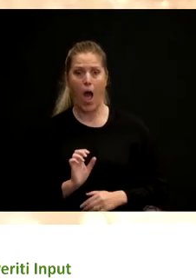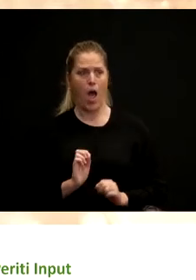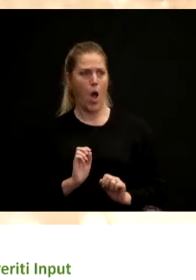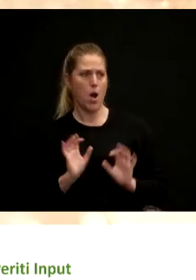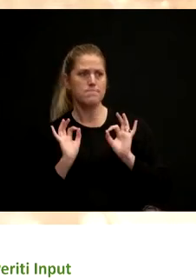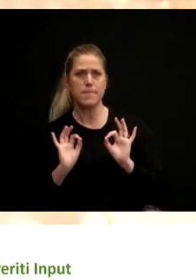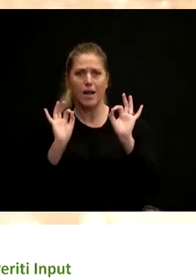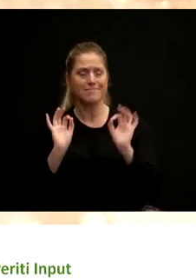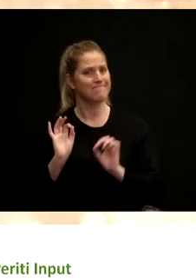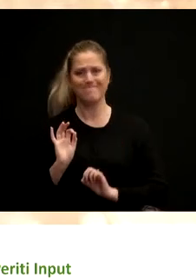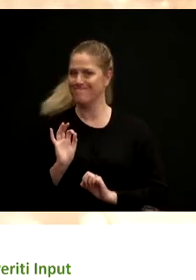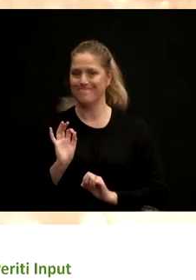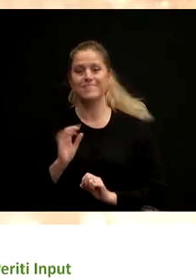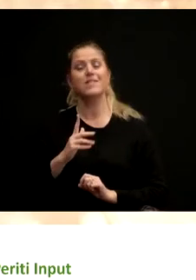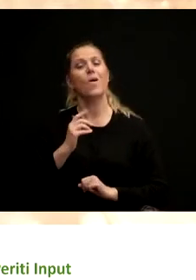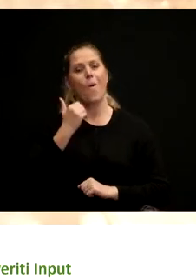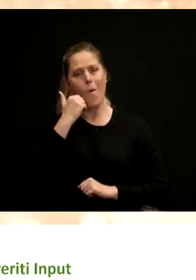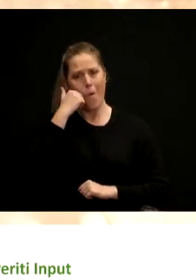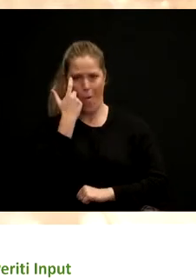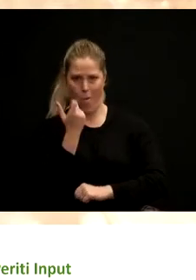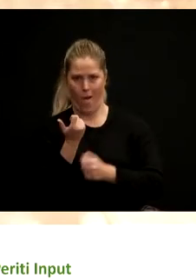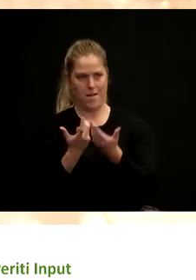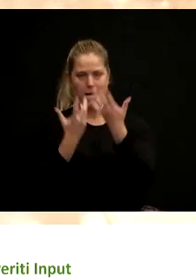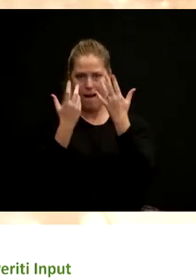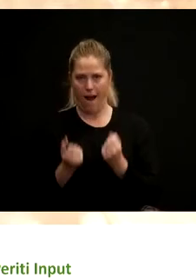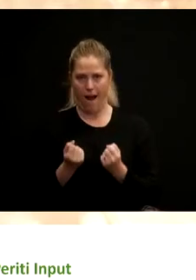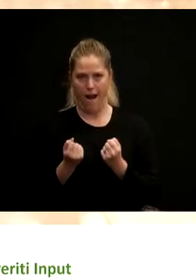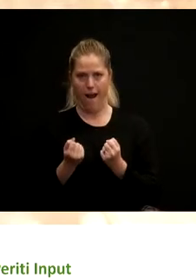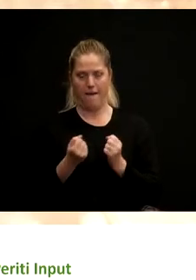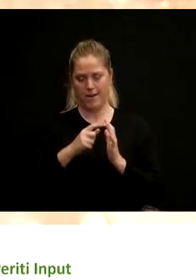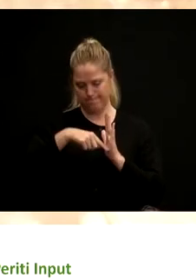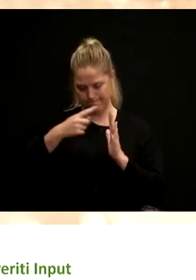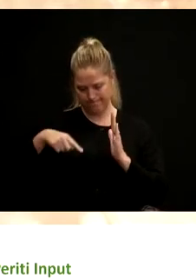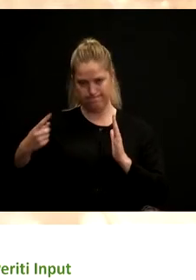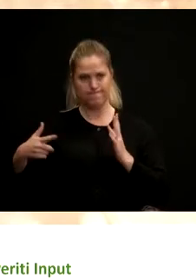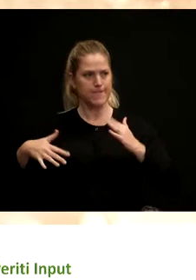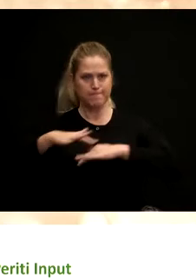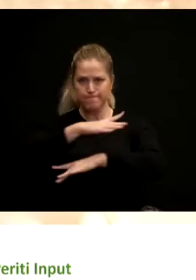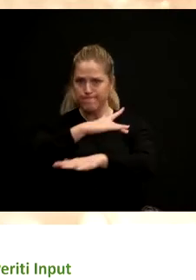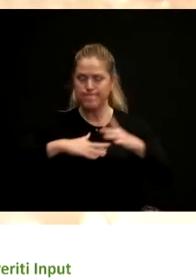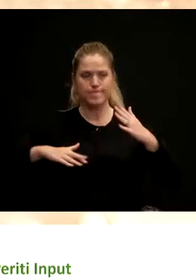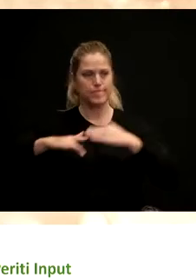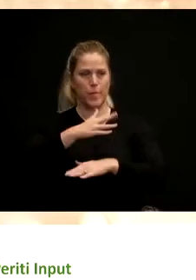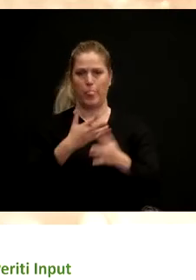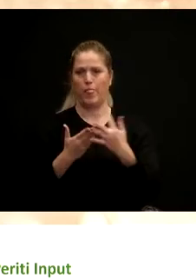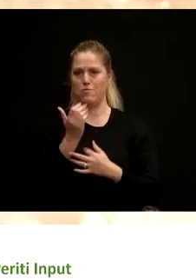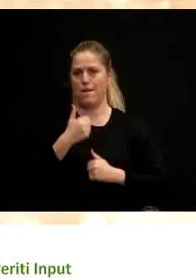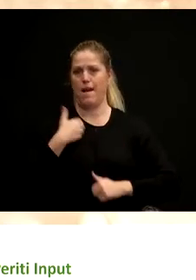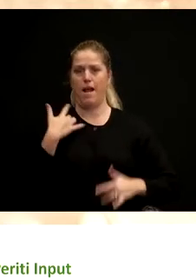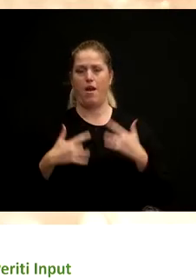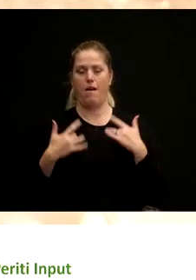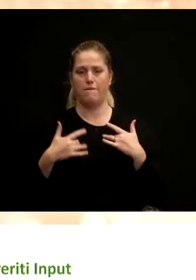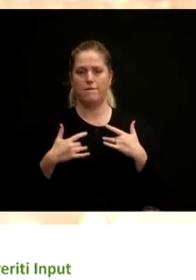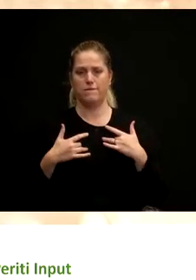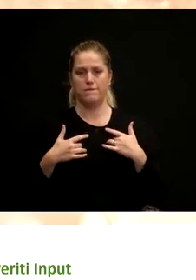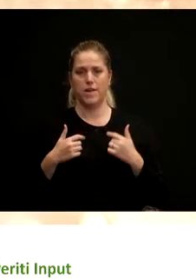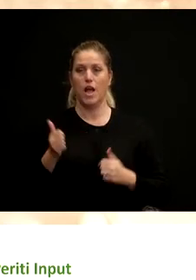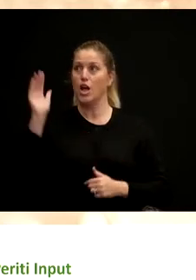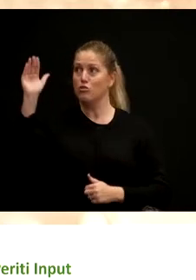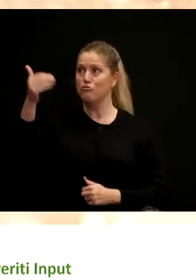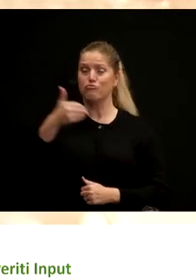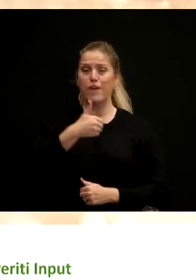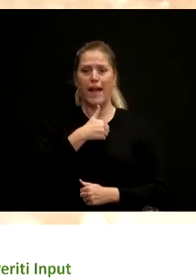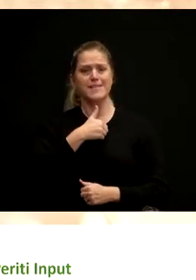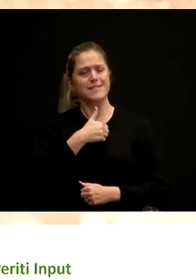and move and have our being in grace. And so grace is an ongoing, permanent